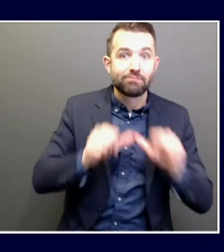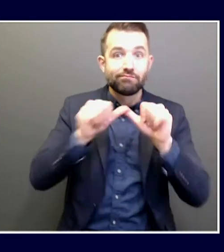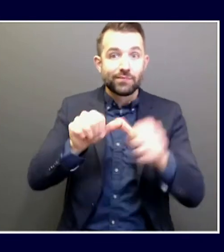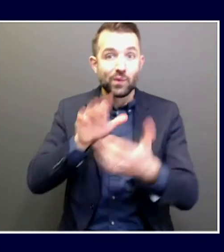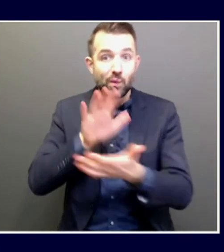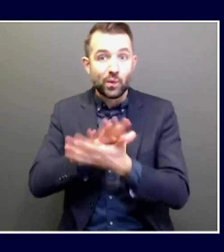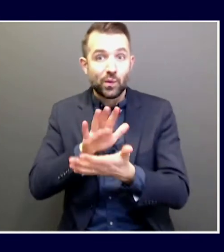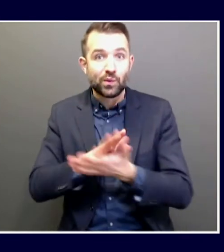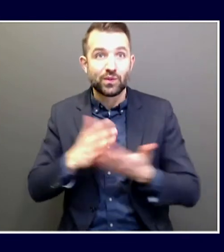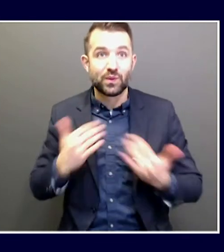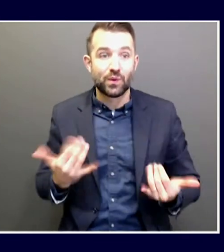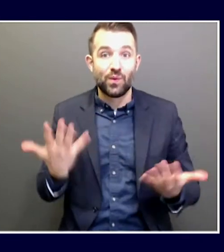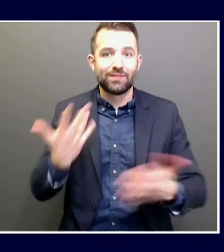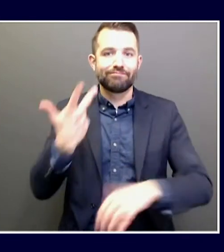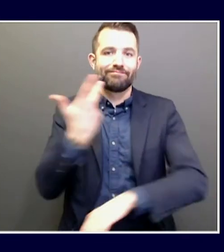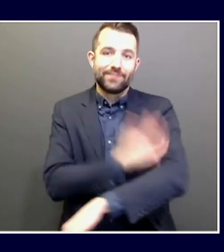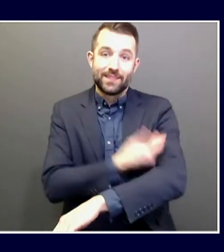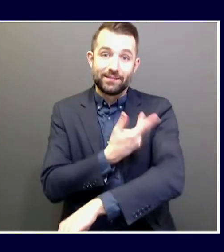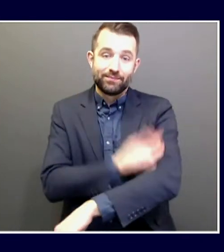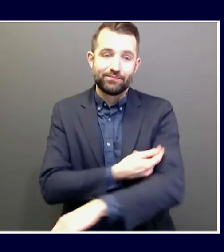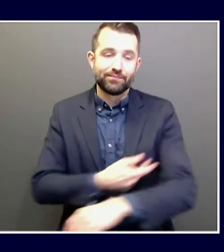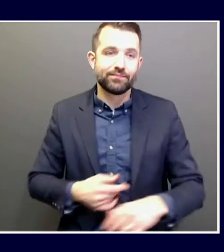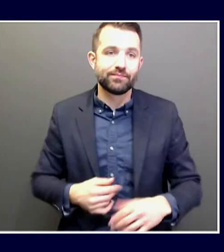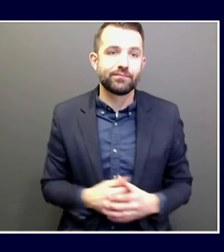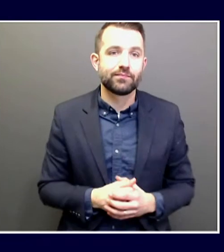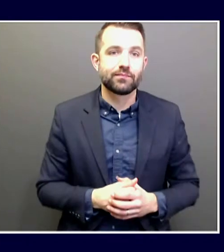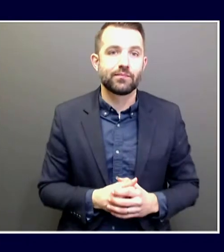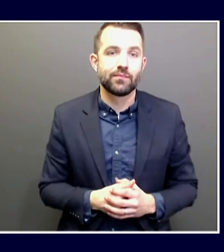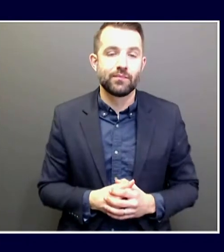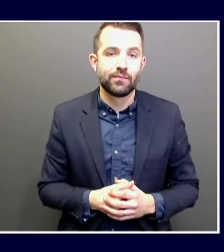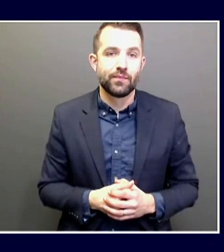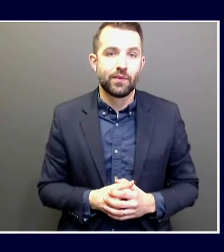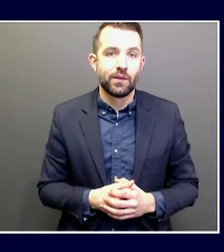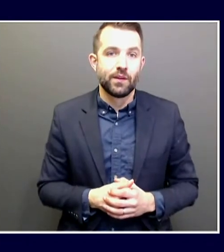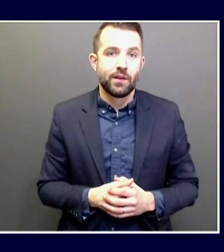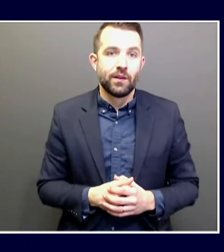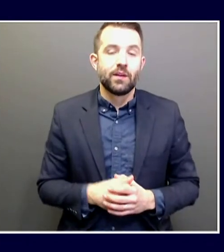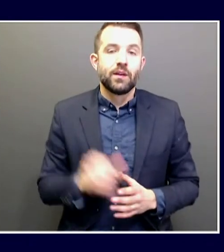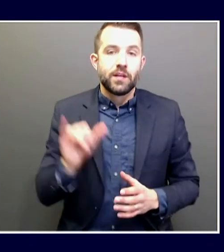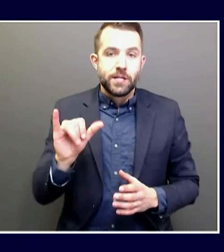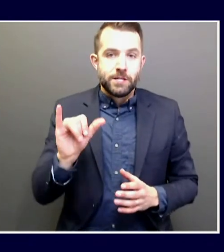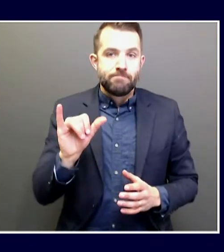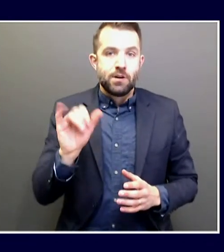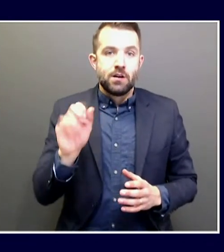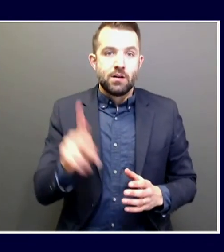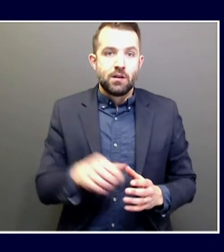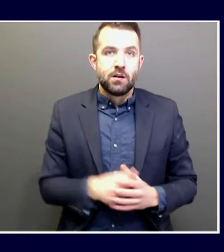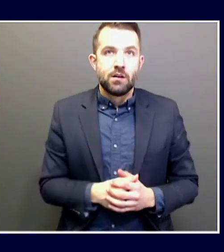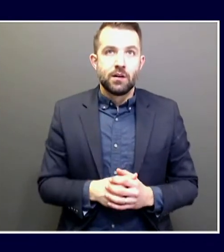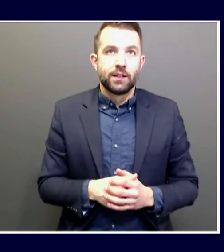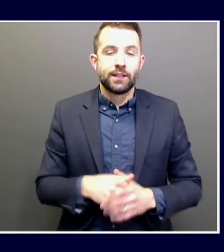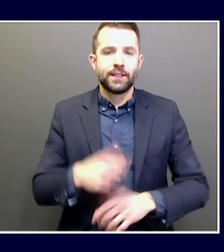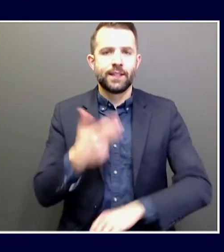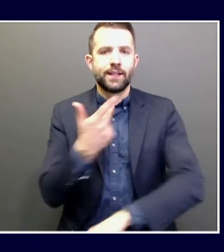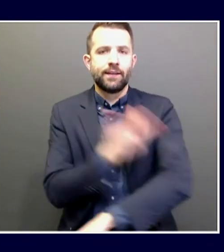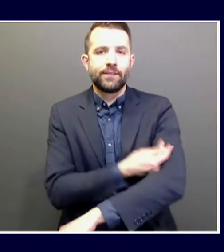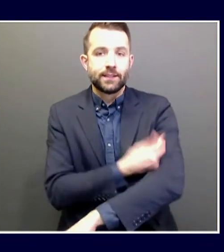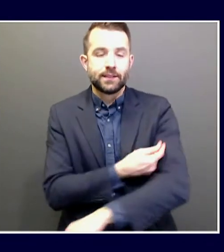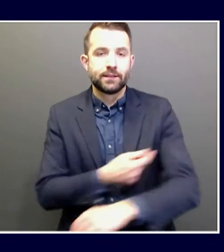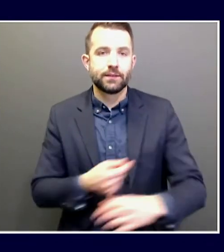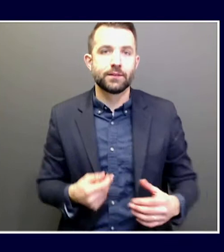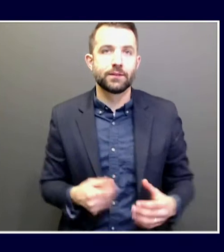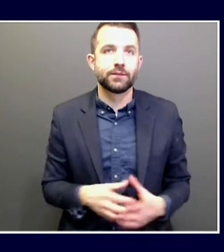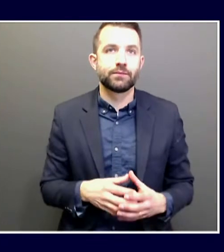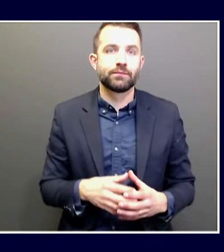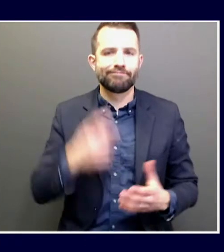And it seems like there's kind of an emotional, level to the vaccines with children that isn't there with adults. But the number has gone